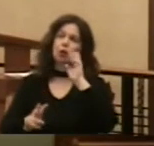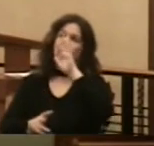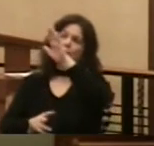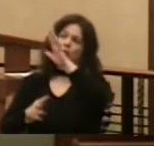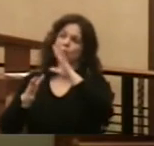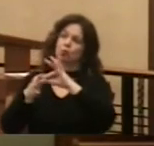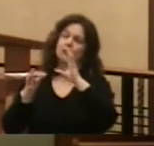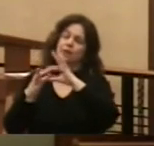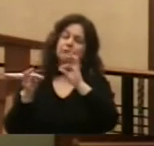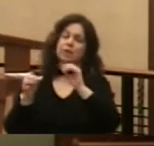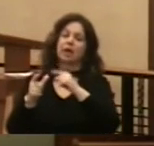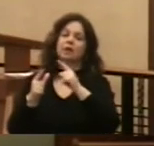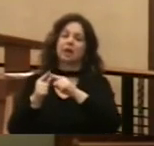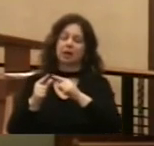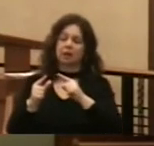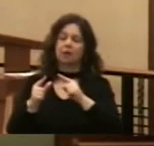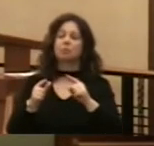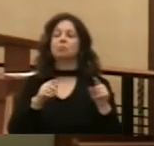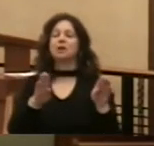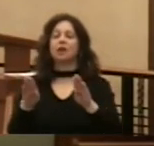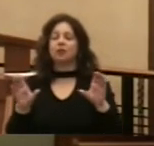is the true treasure.